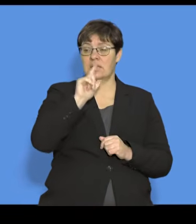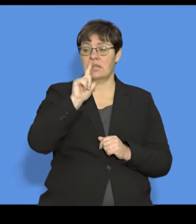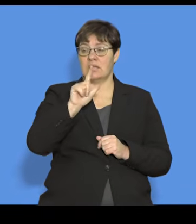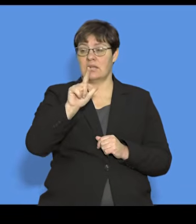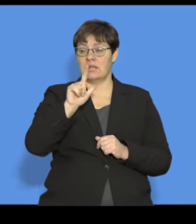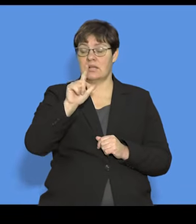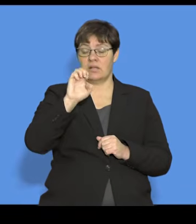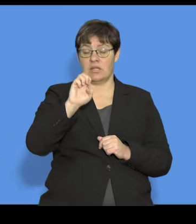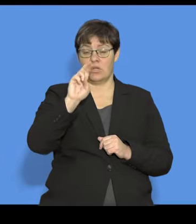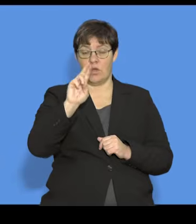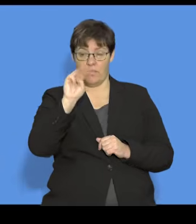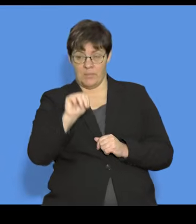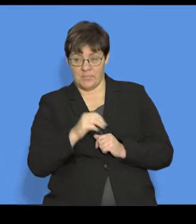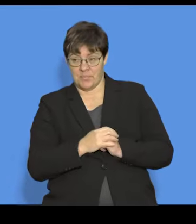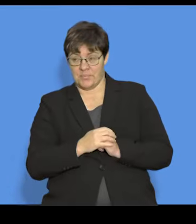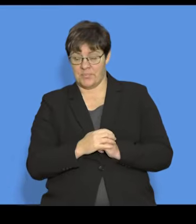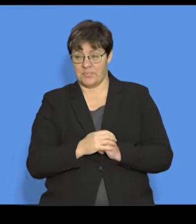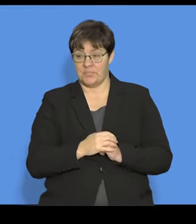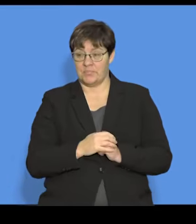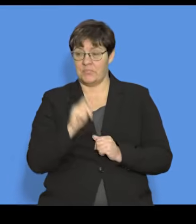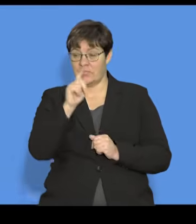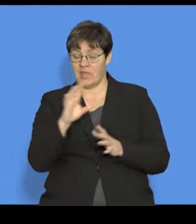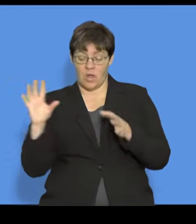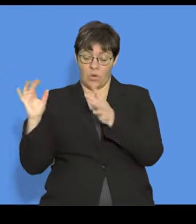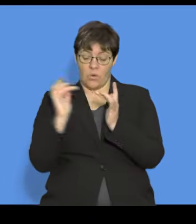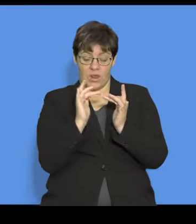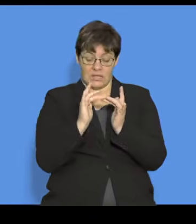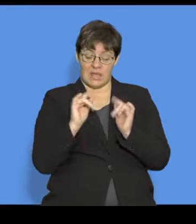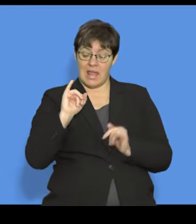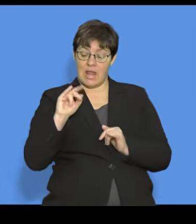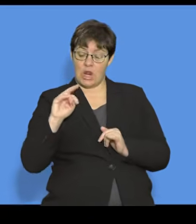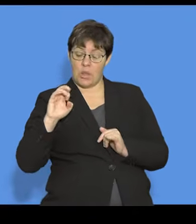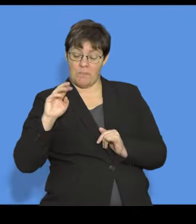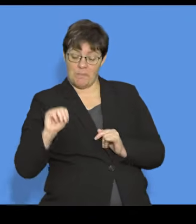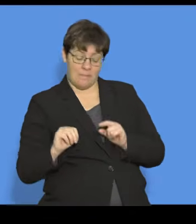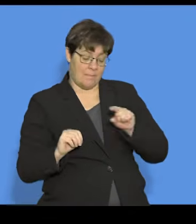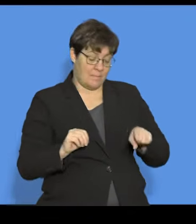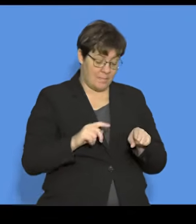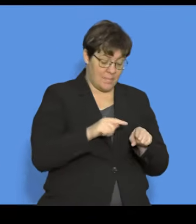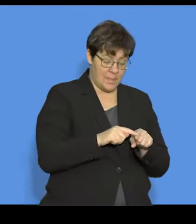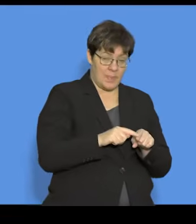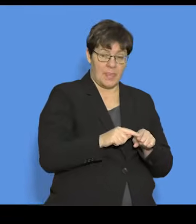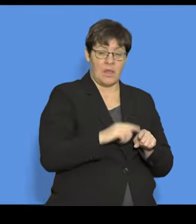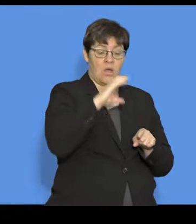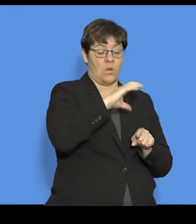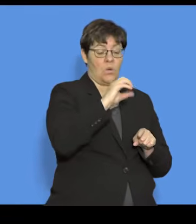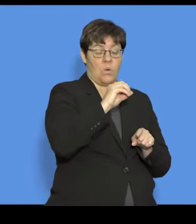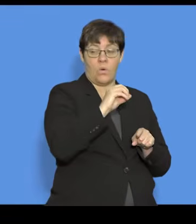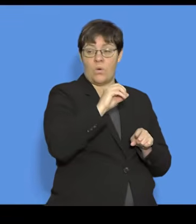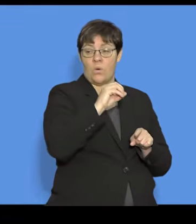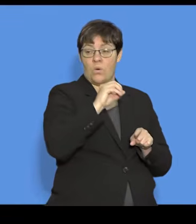ileum. Okay? We then find that that connection between the ileum and the